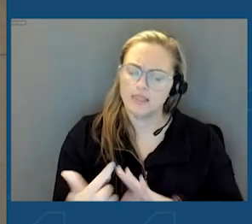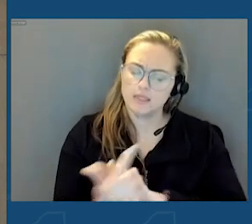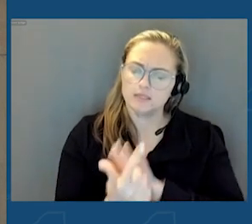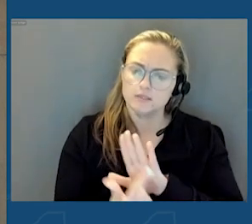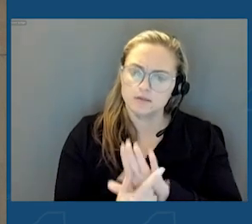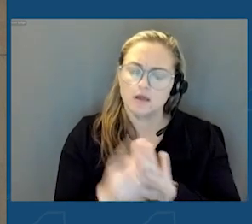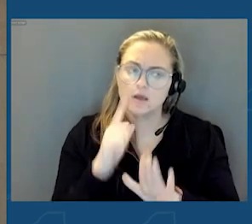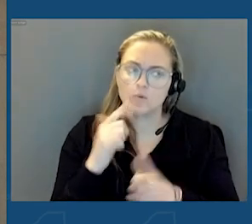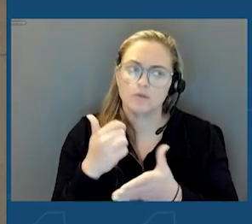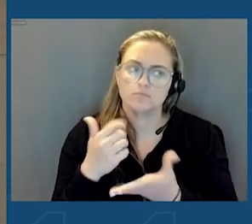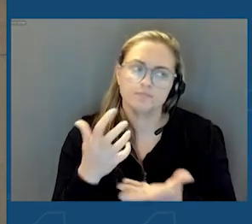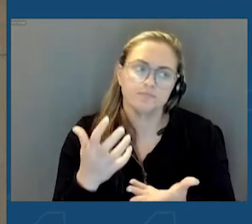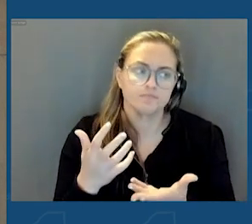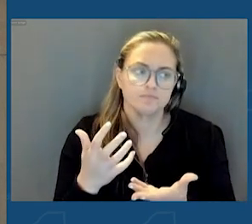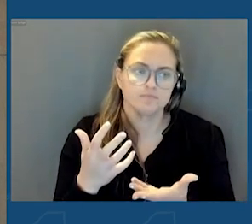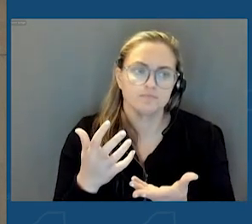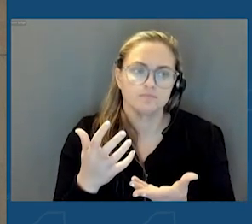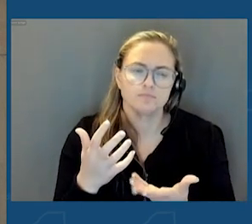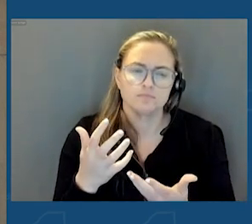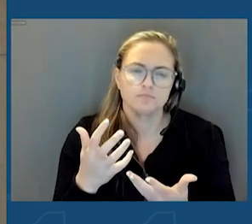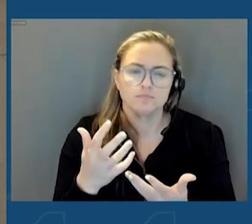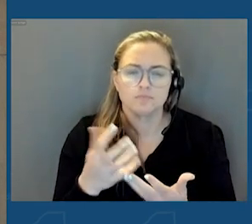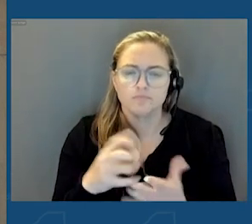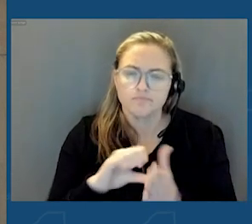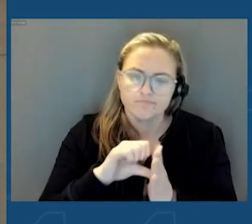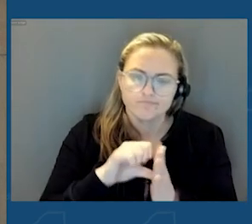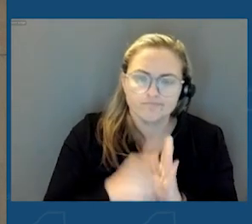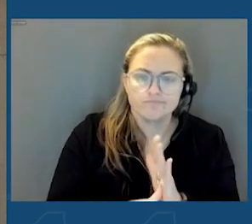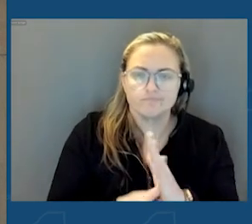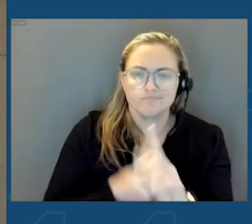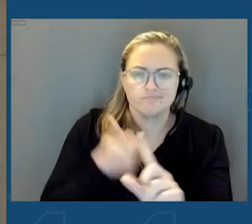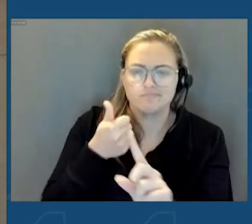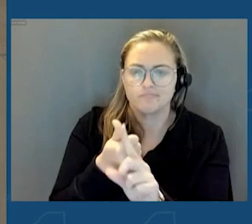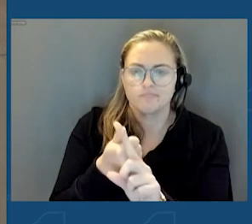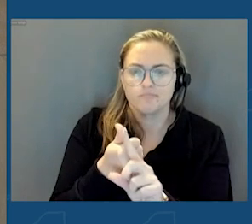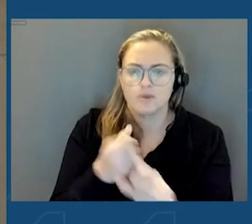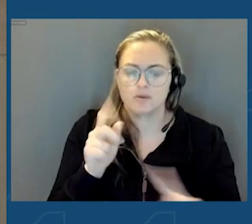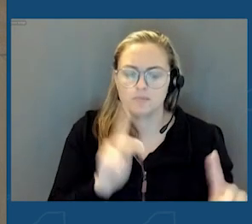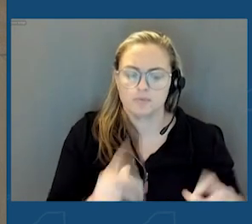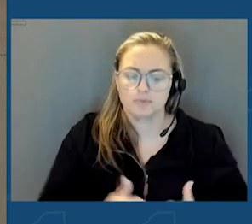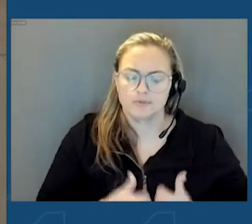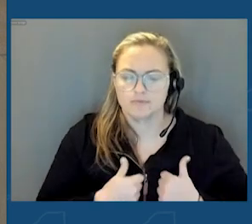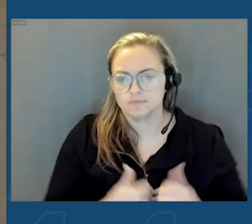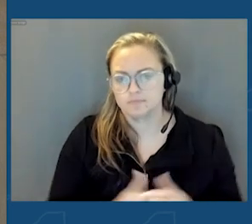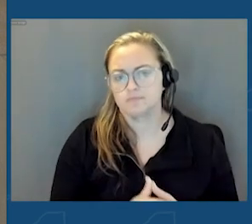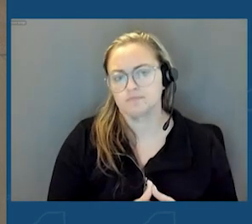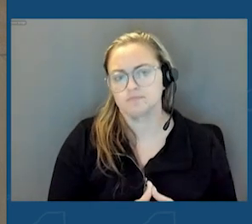hope, will make a profound difference in people's lives.